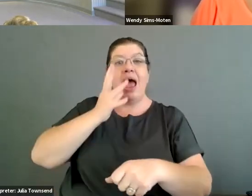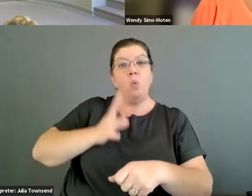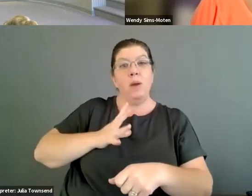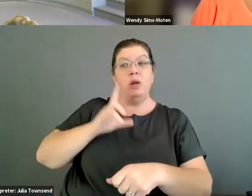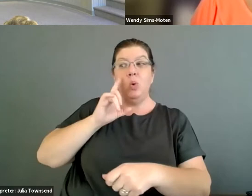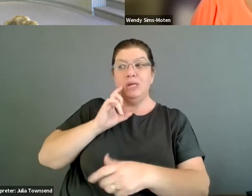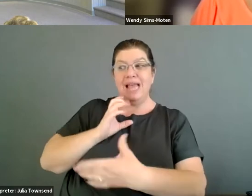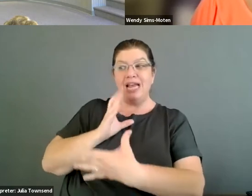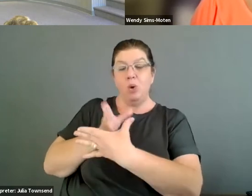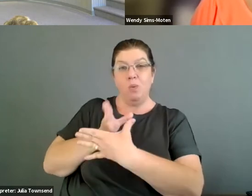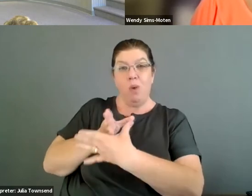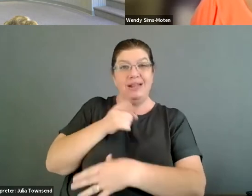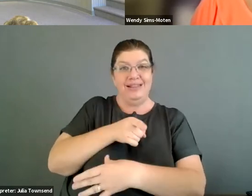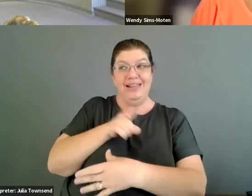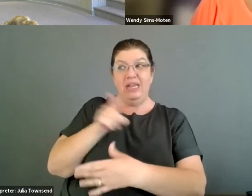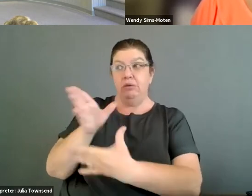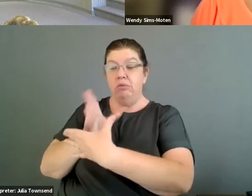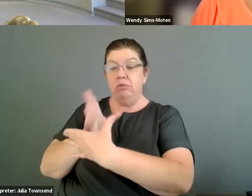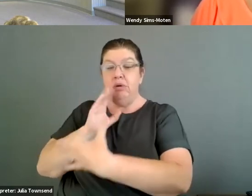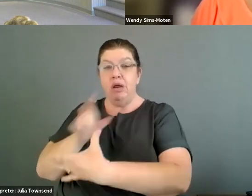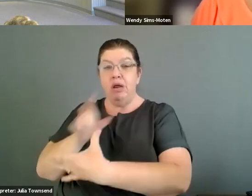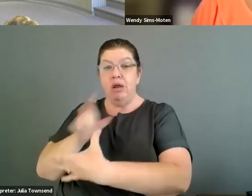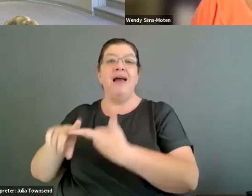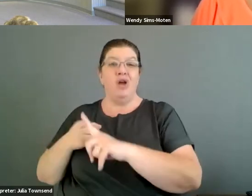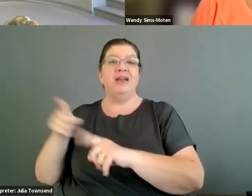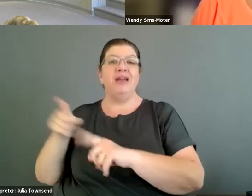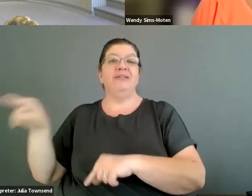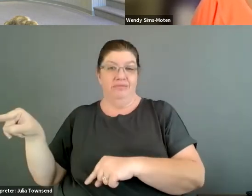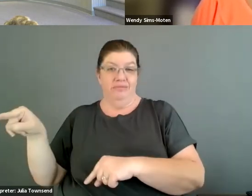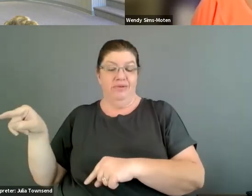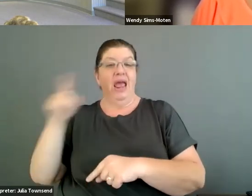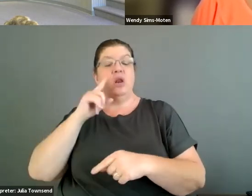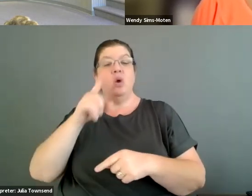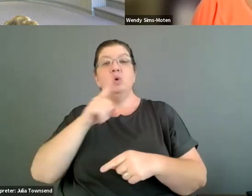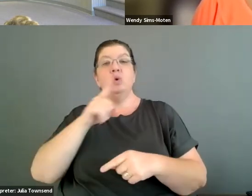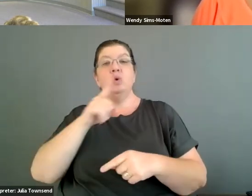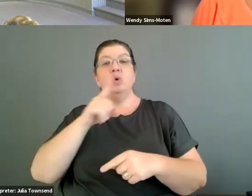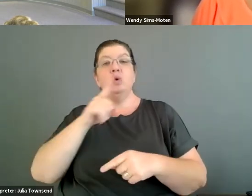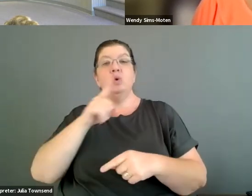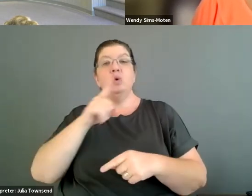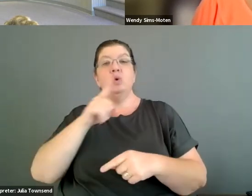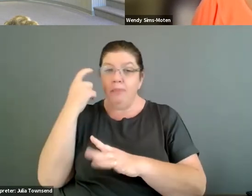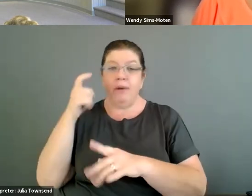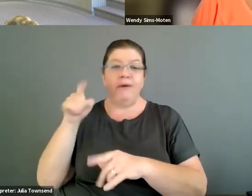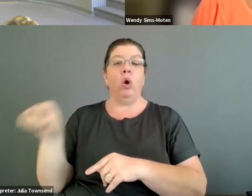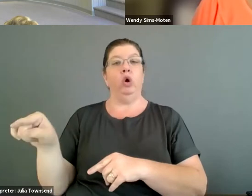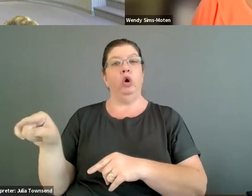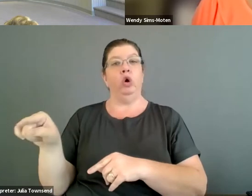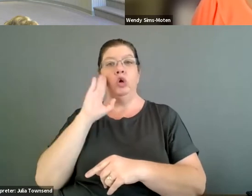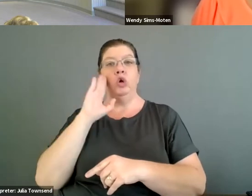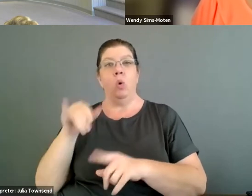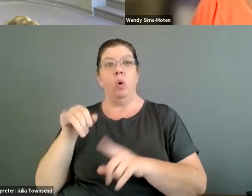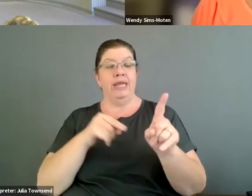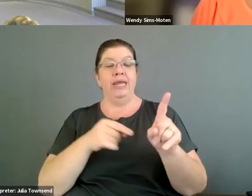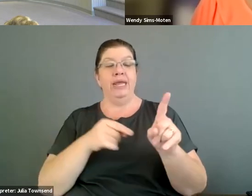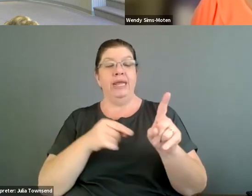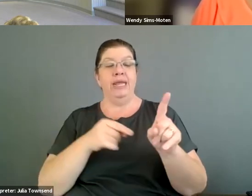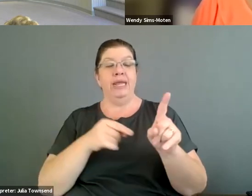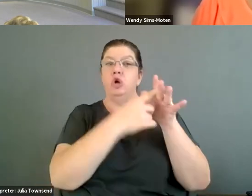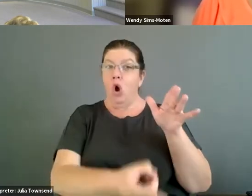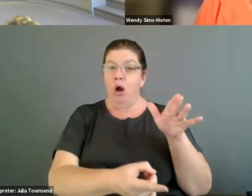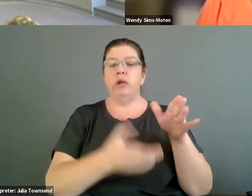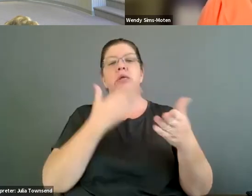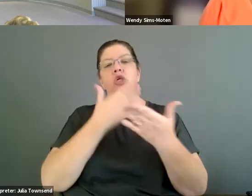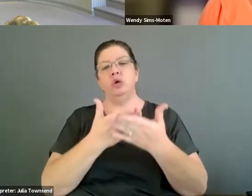harassed by him, allegedly, is a friend of mine, and it was a real trauma for her. Knowing that he's gone is a good